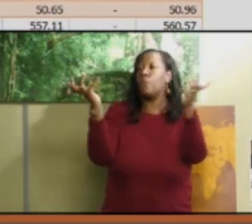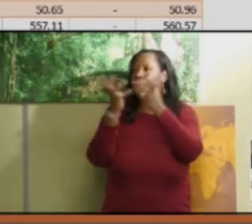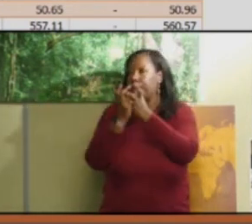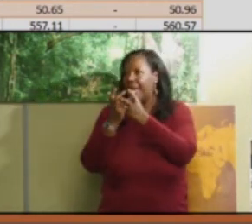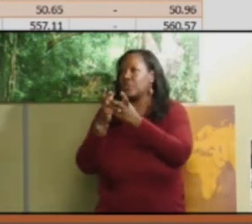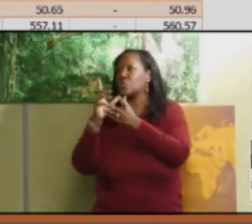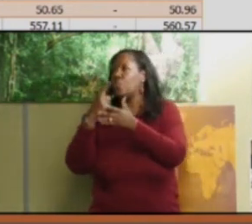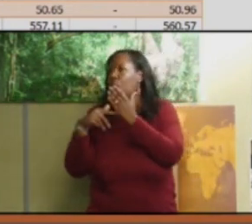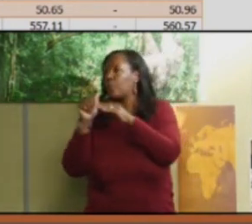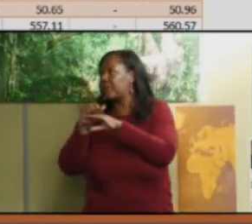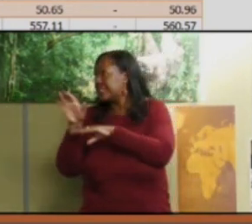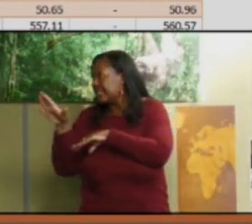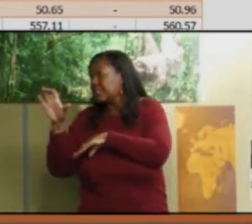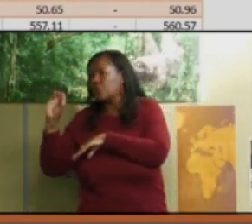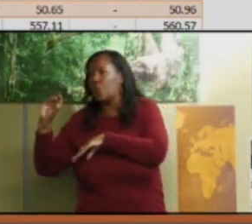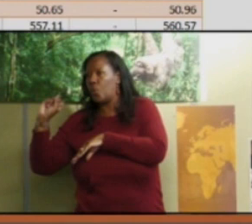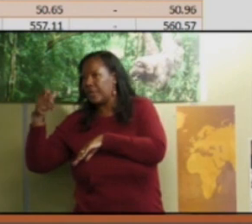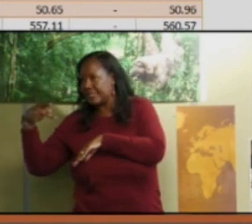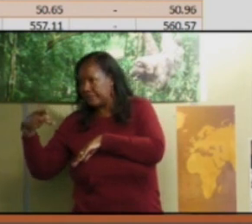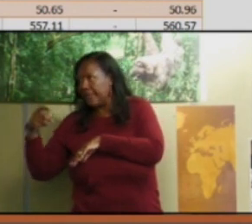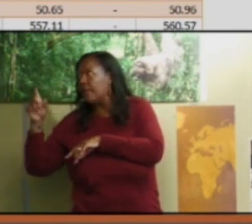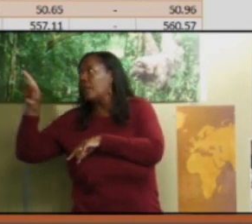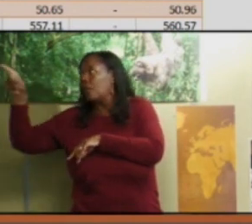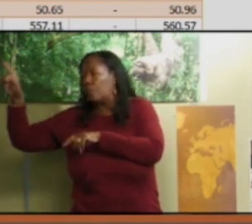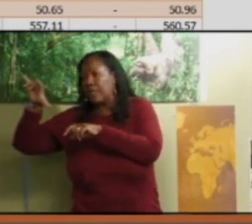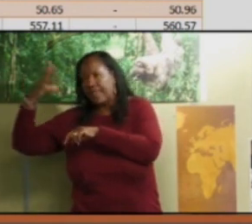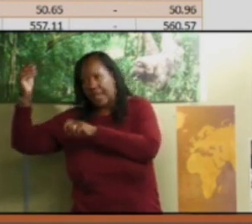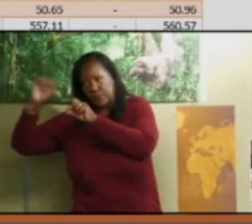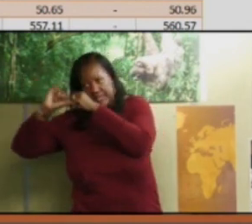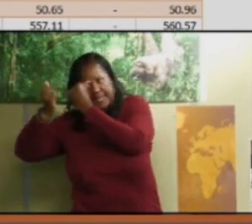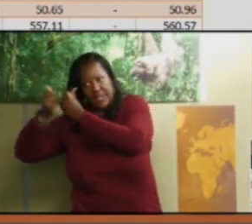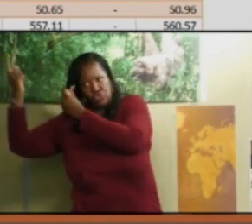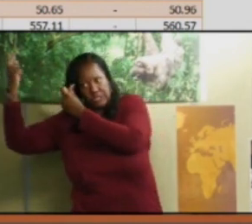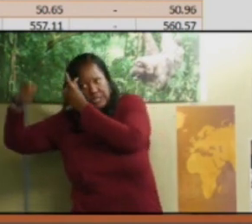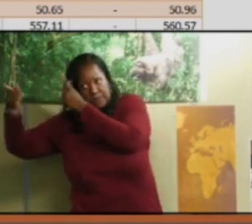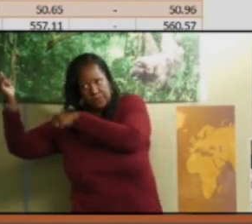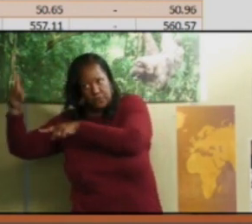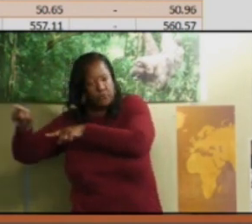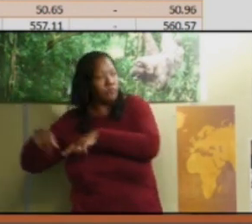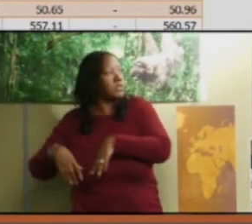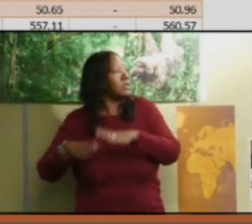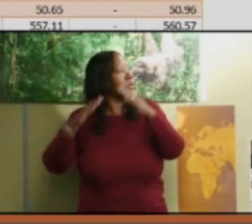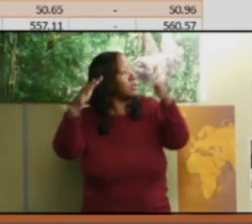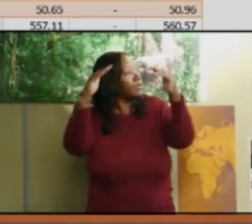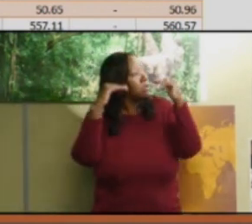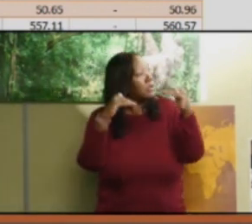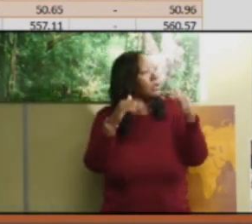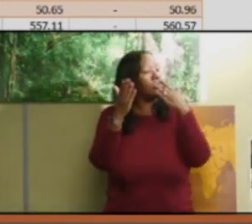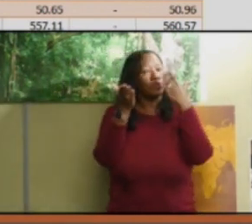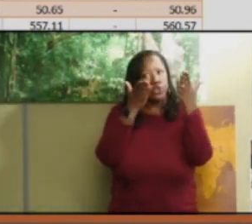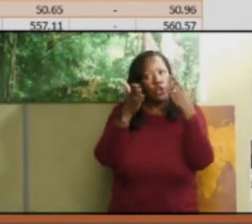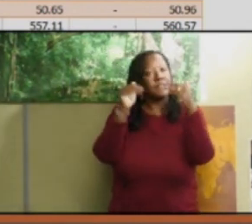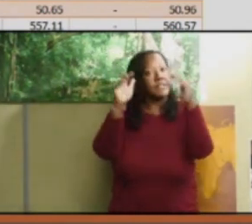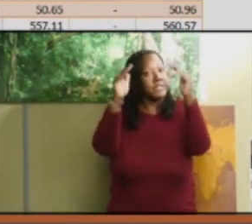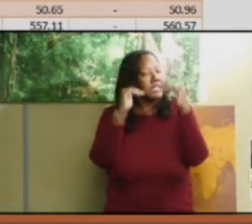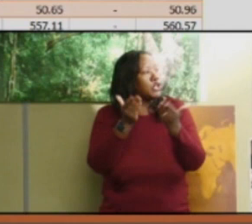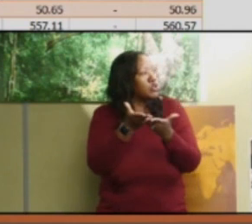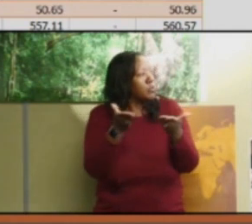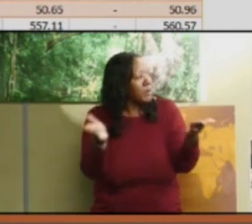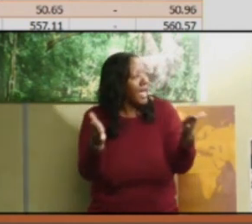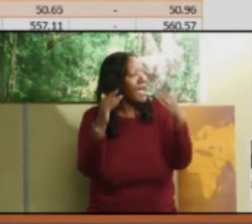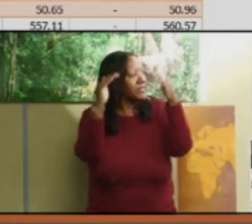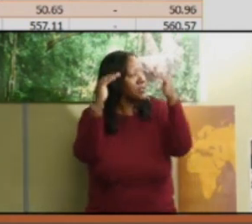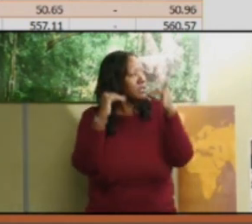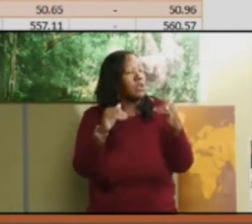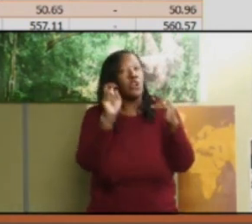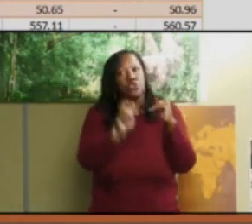Projects and gets approved by the other agency. So there's line items for services, supplies, travel, and then we have our